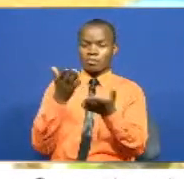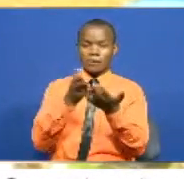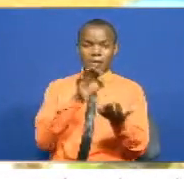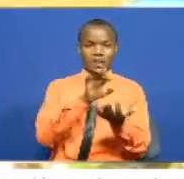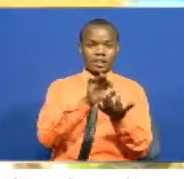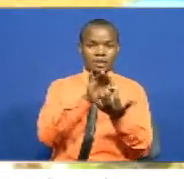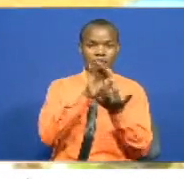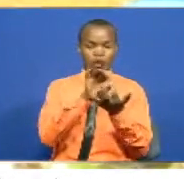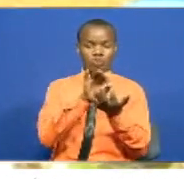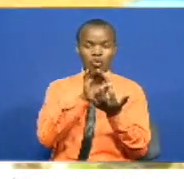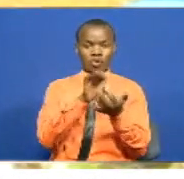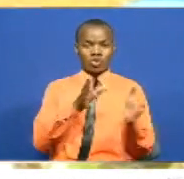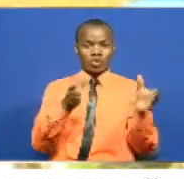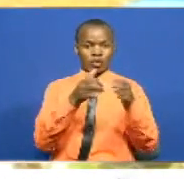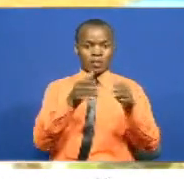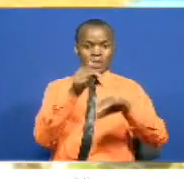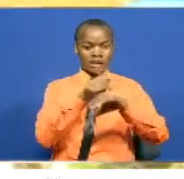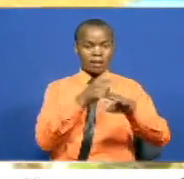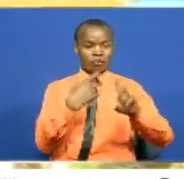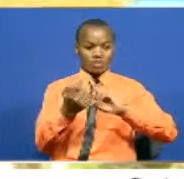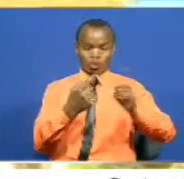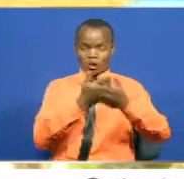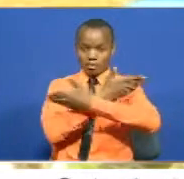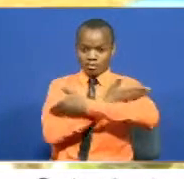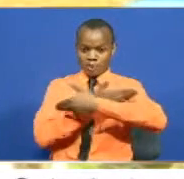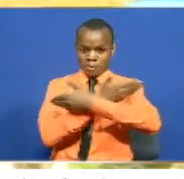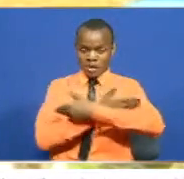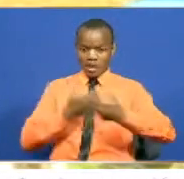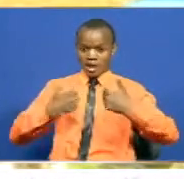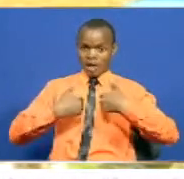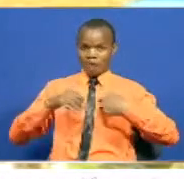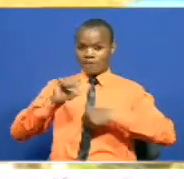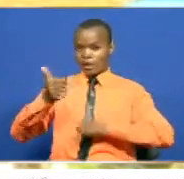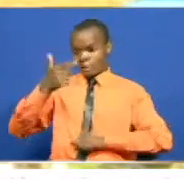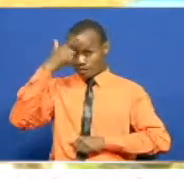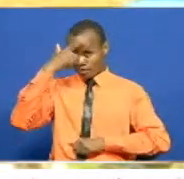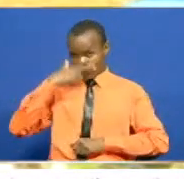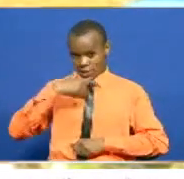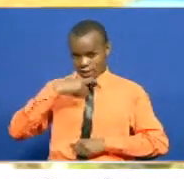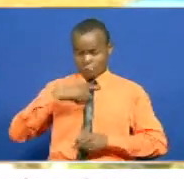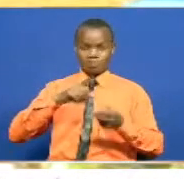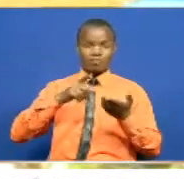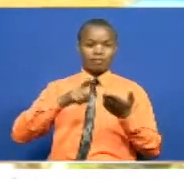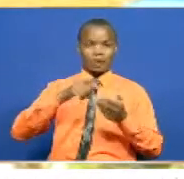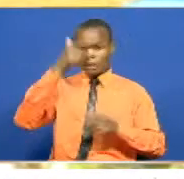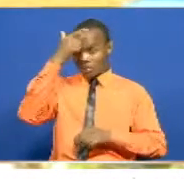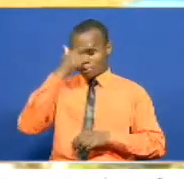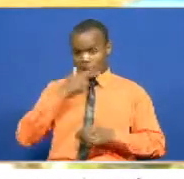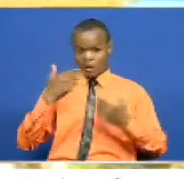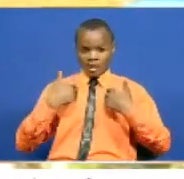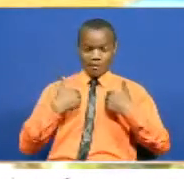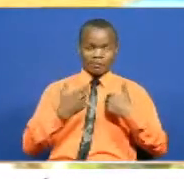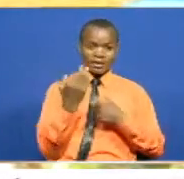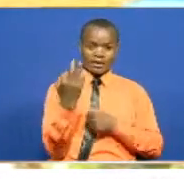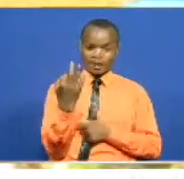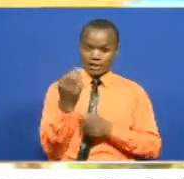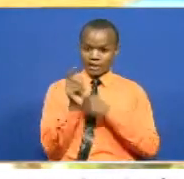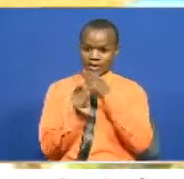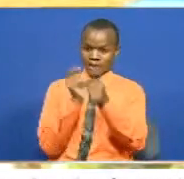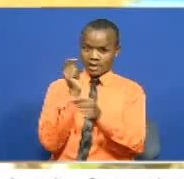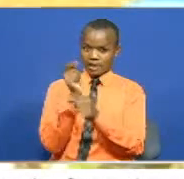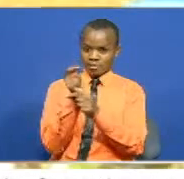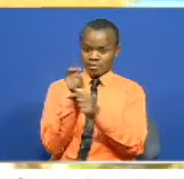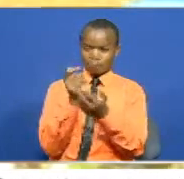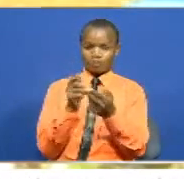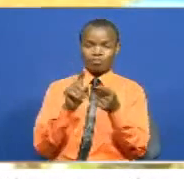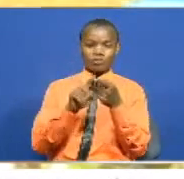For example, when we talk of Paralympians, we have those who are blind. In blind, we have three categories. Completely